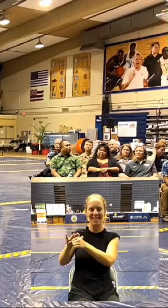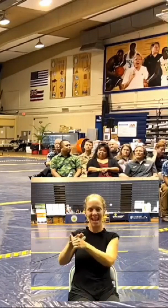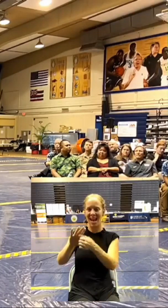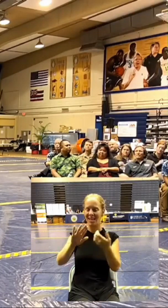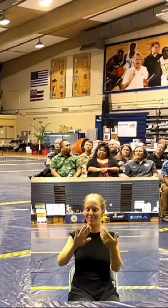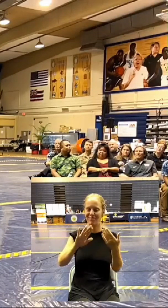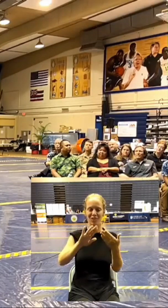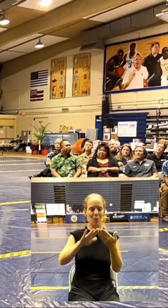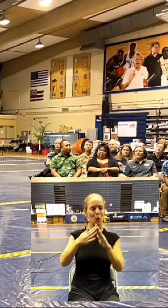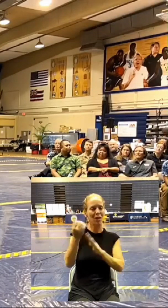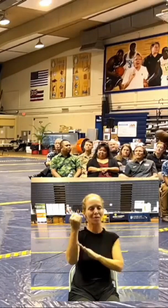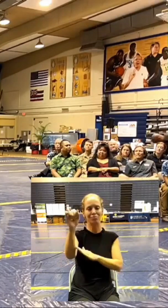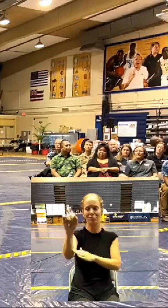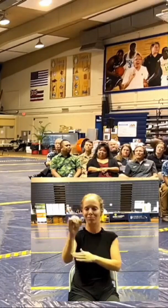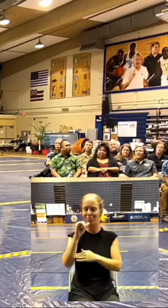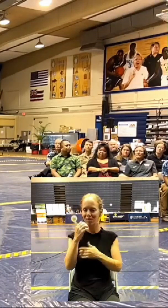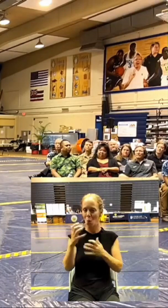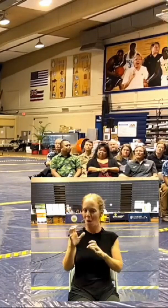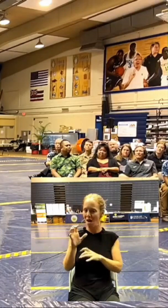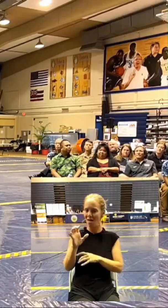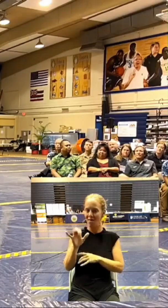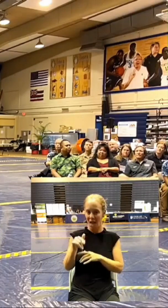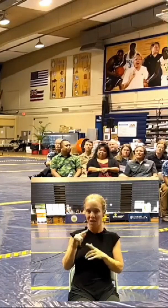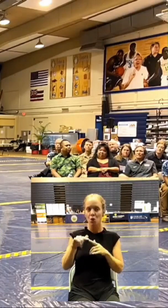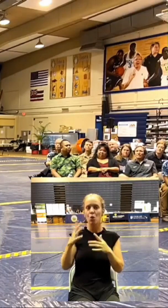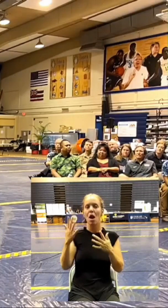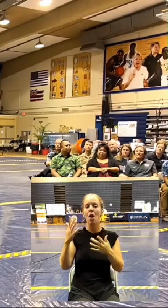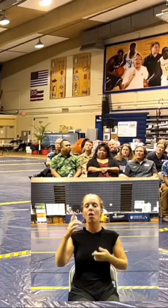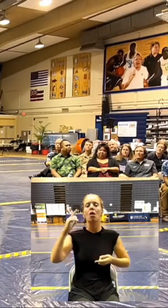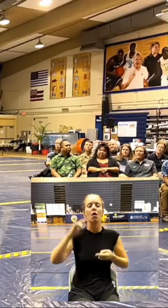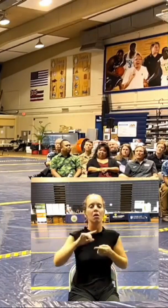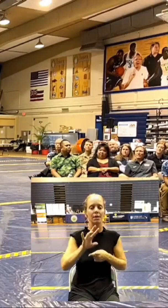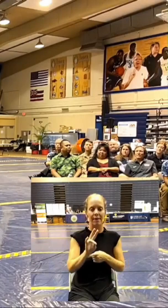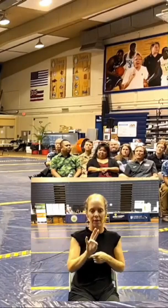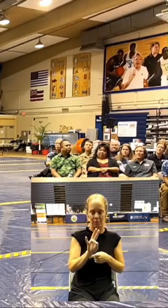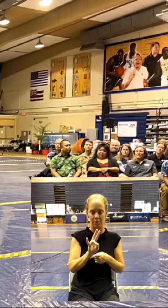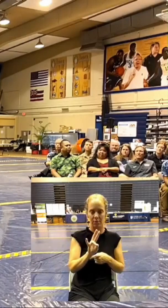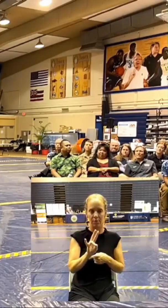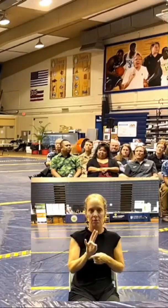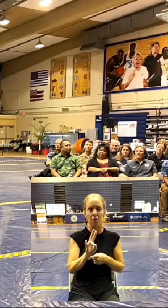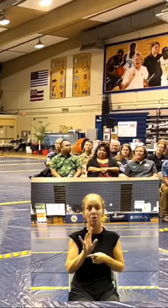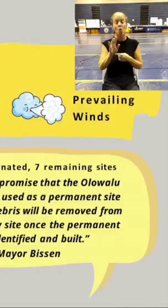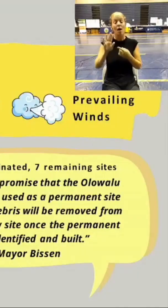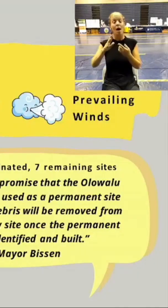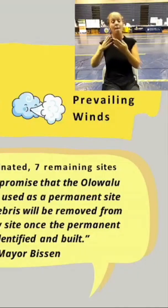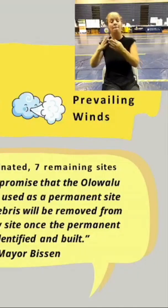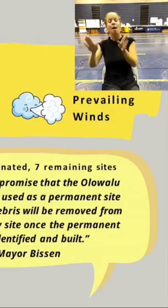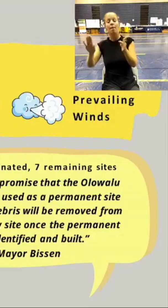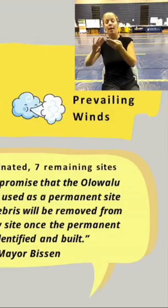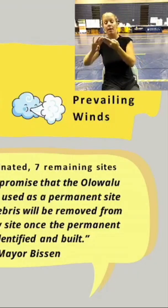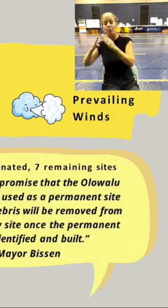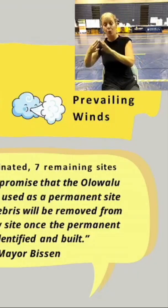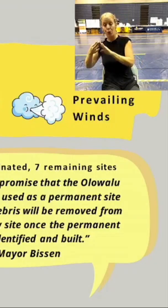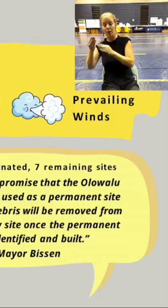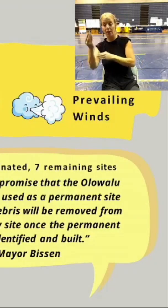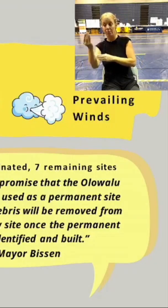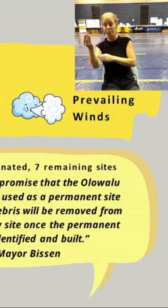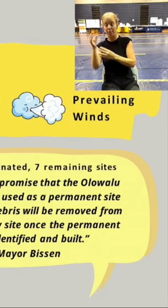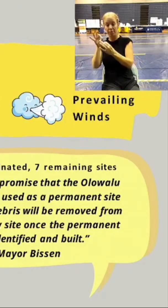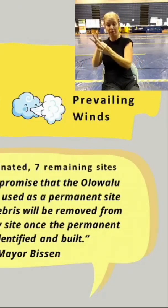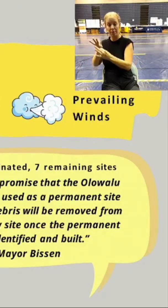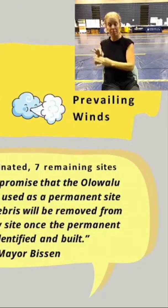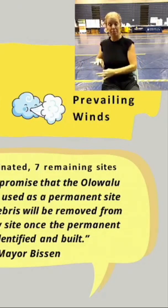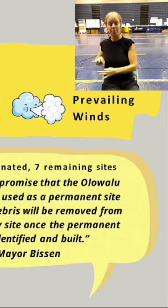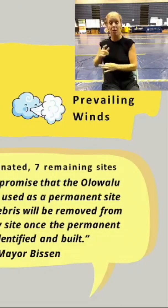site. So that brought us down to seven. Part of that public input involved these four